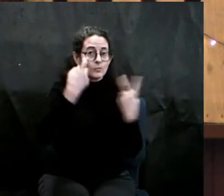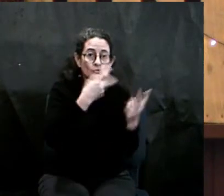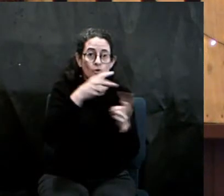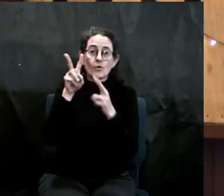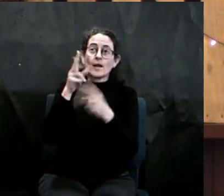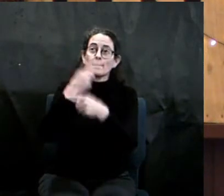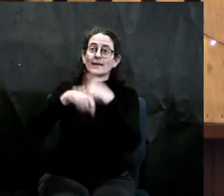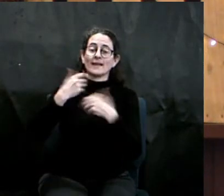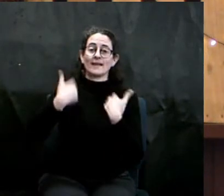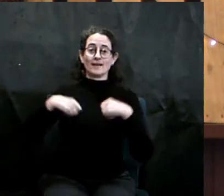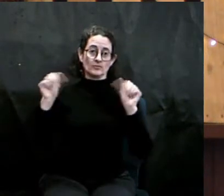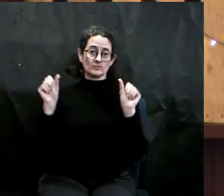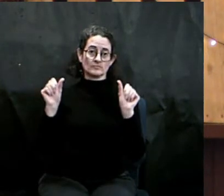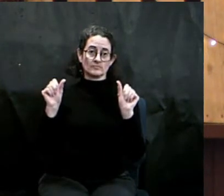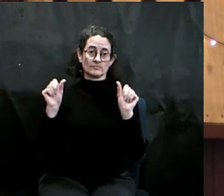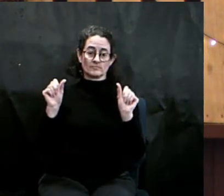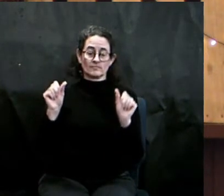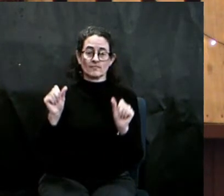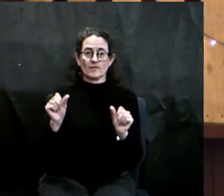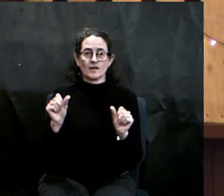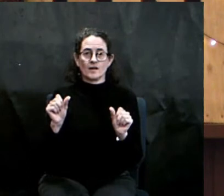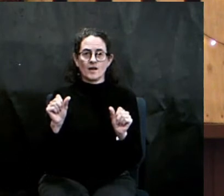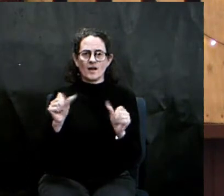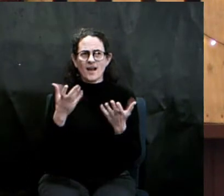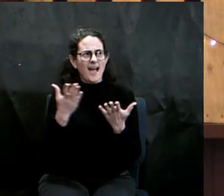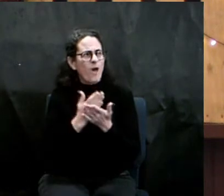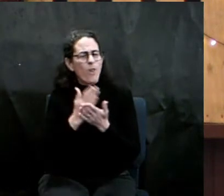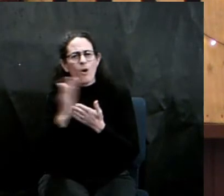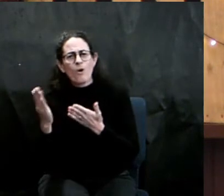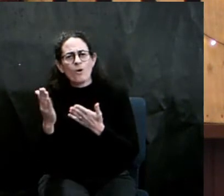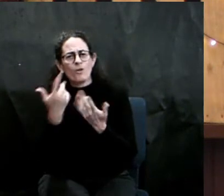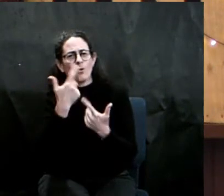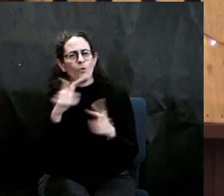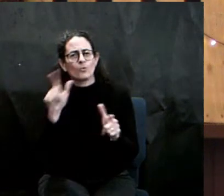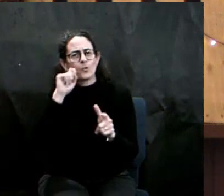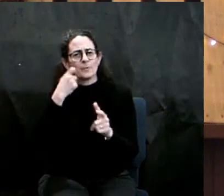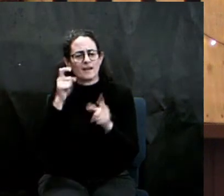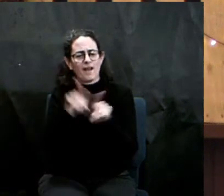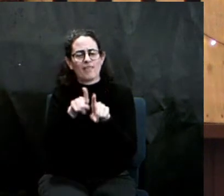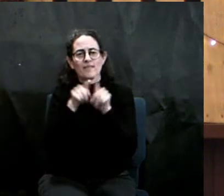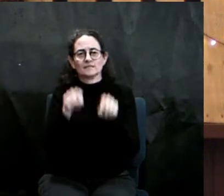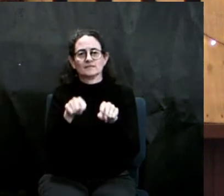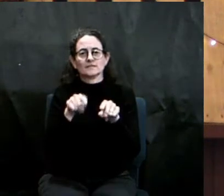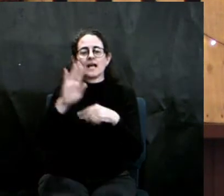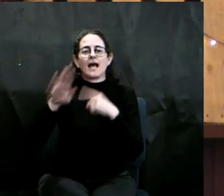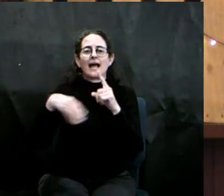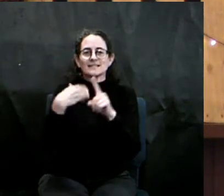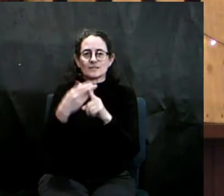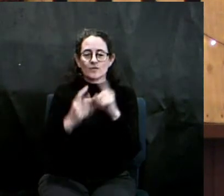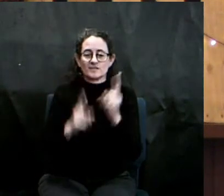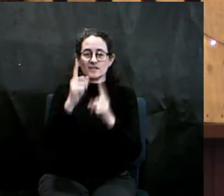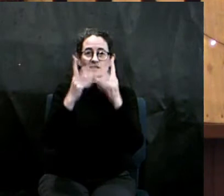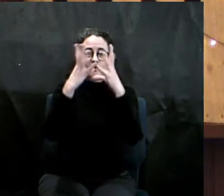healed. Then I said, for how long, Lord? And he answered, until the cities lie ruined and